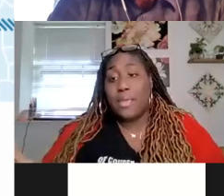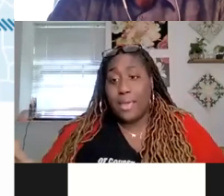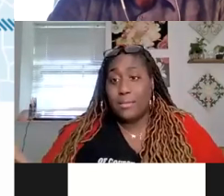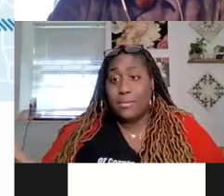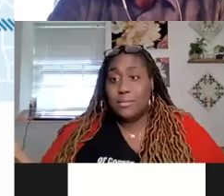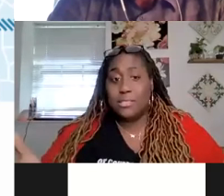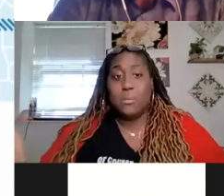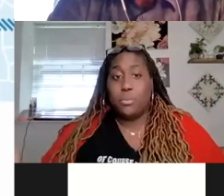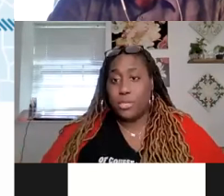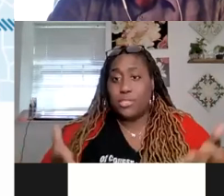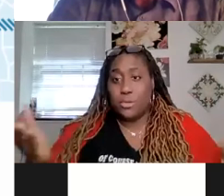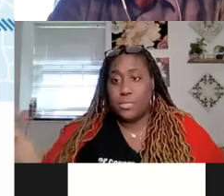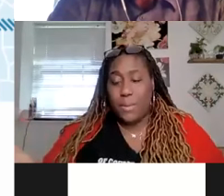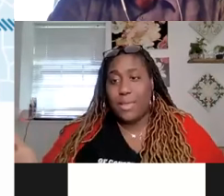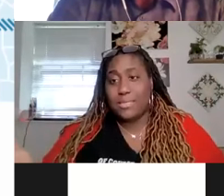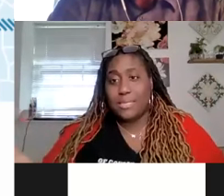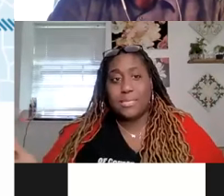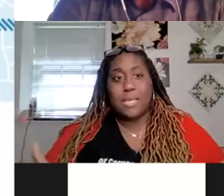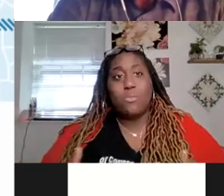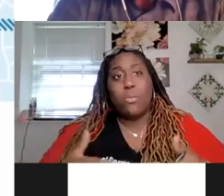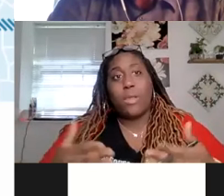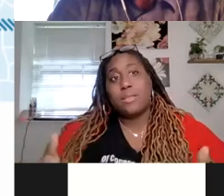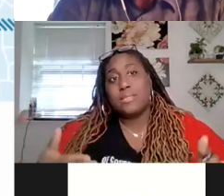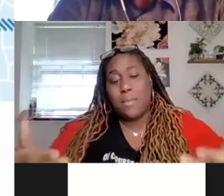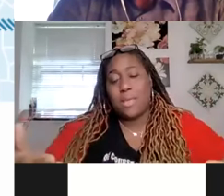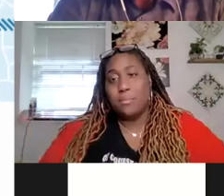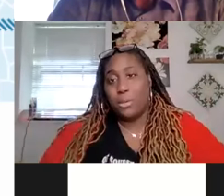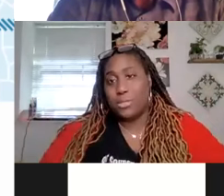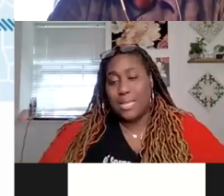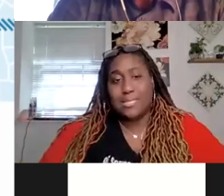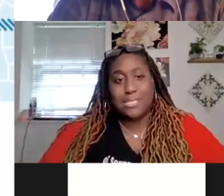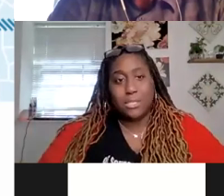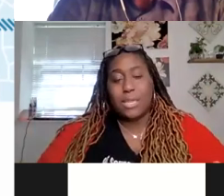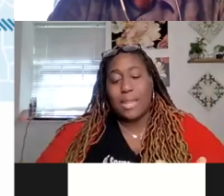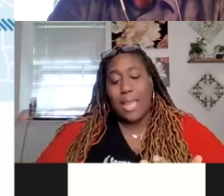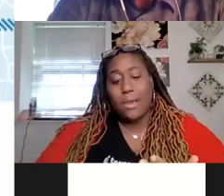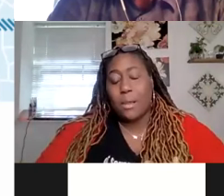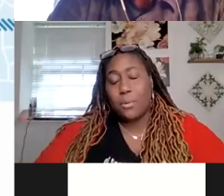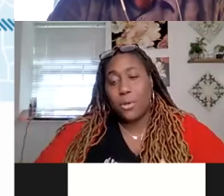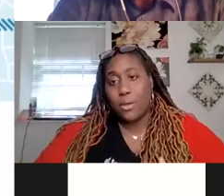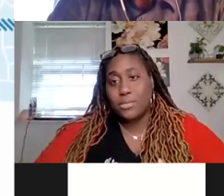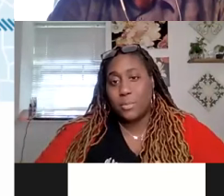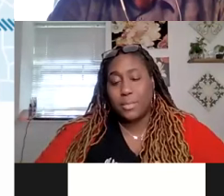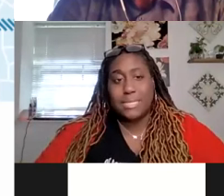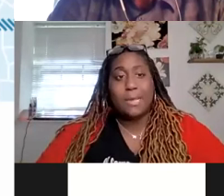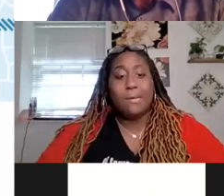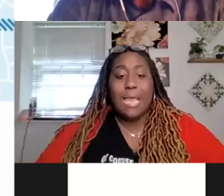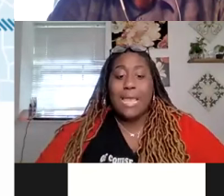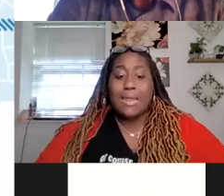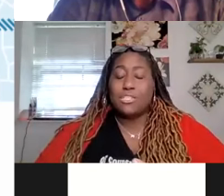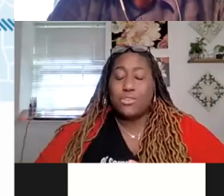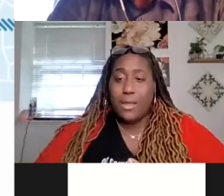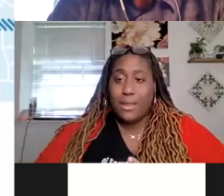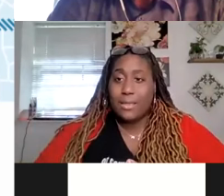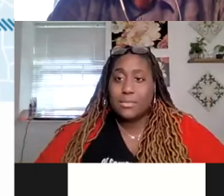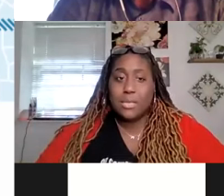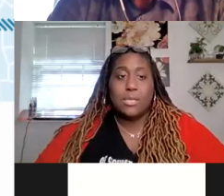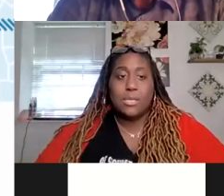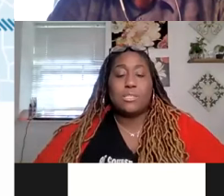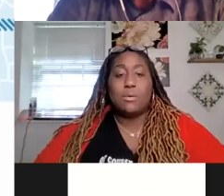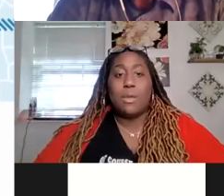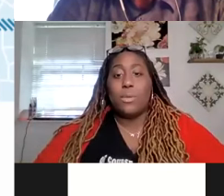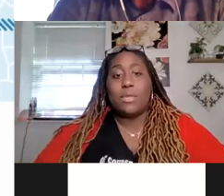do we begin to bridge those spaces, and where does it make most sense to look at how our programs are built out and our